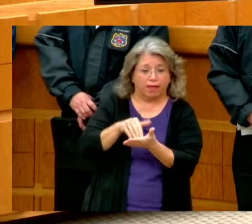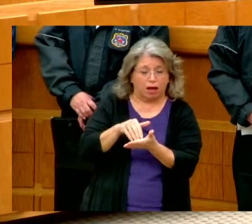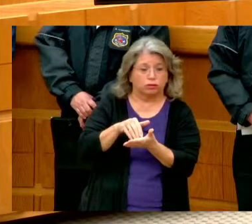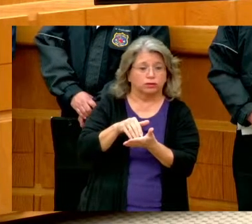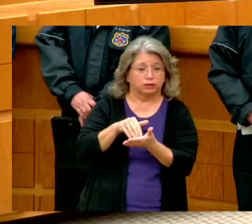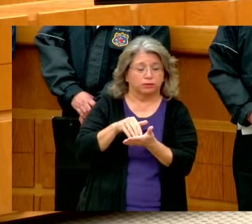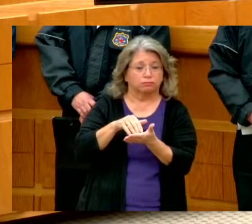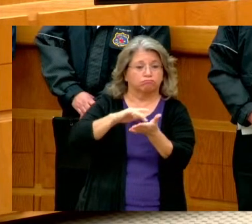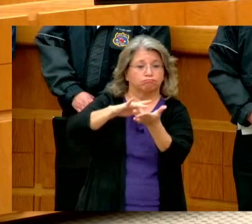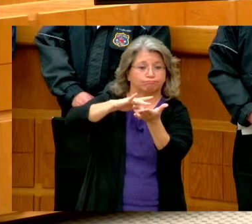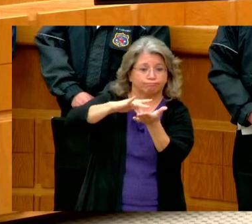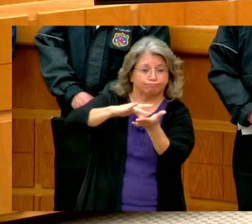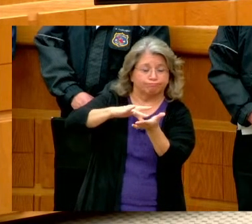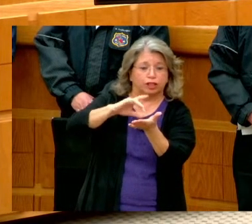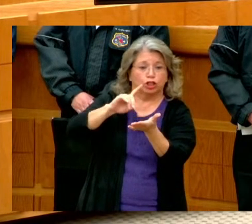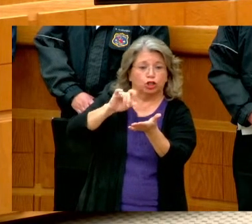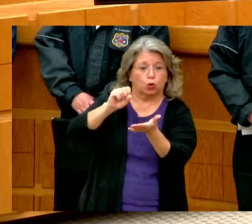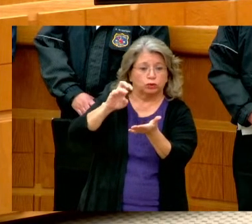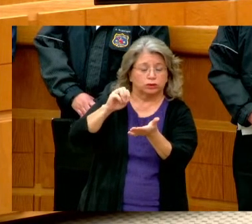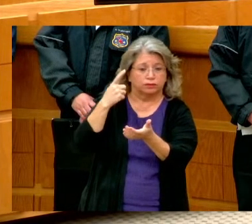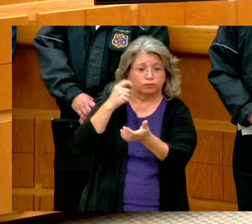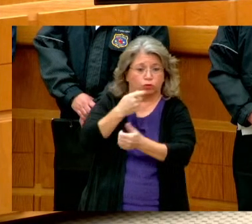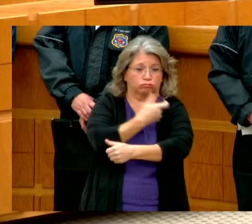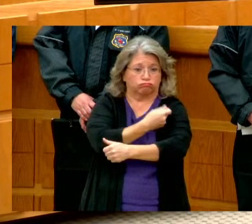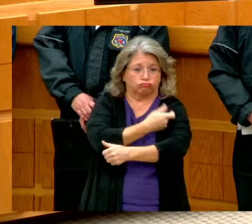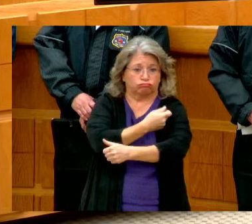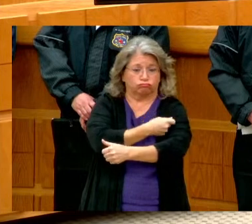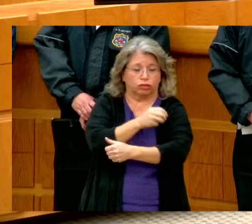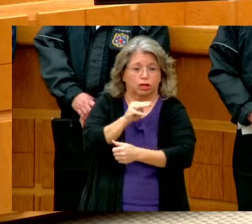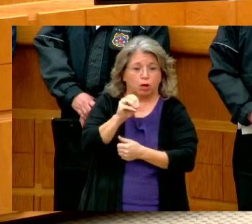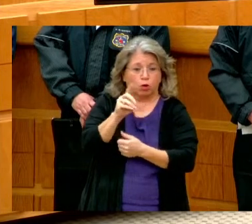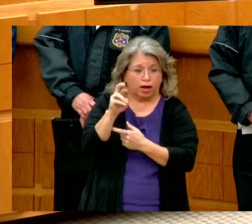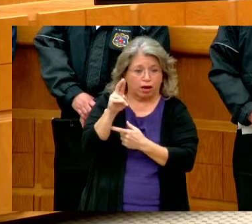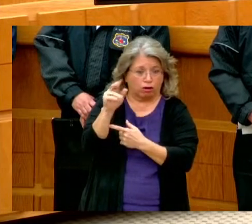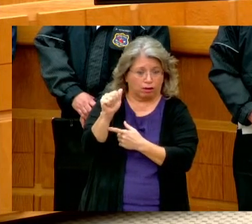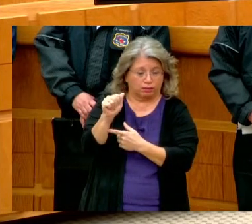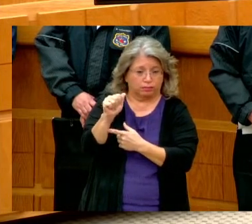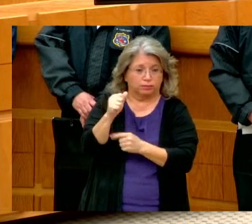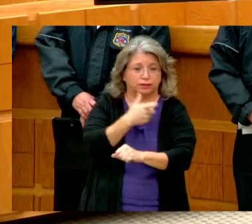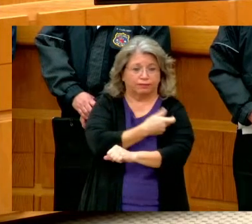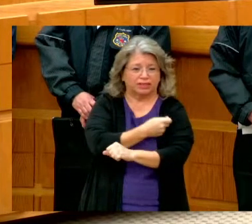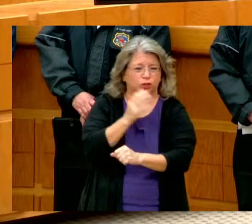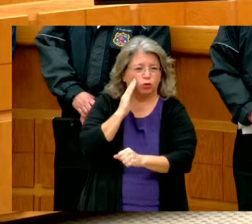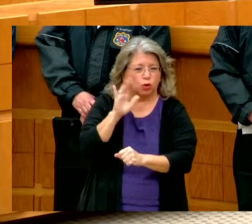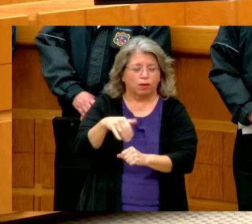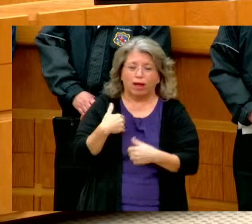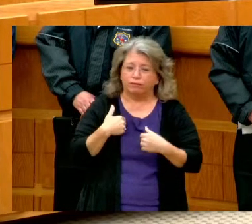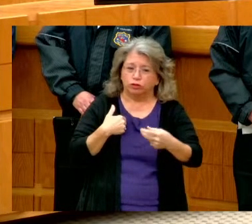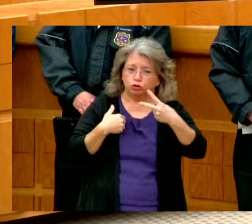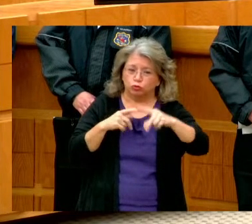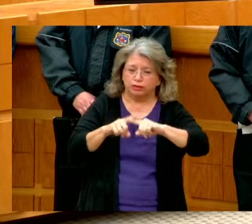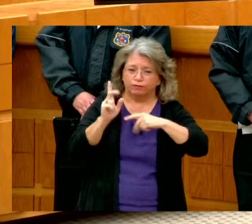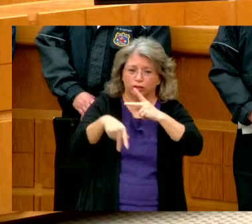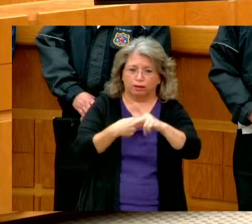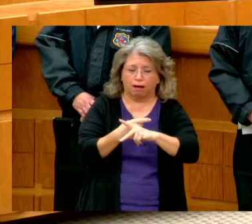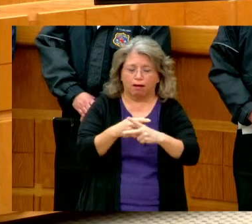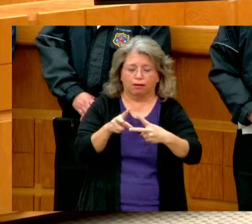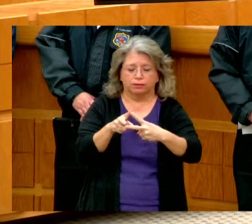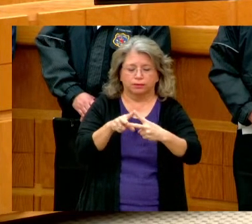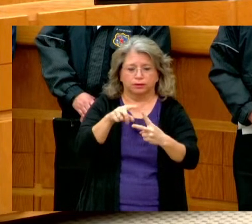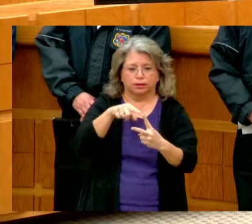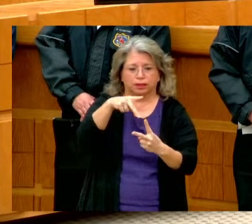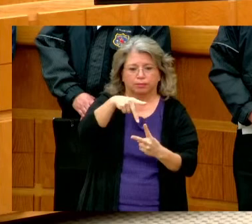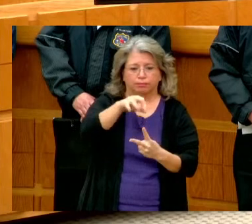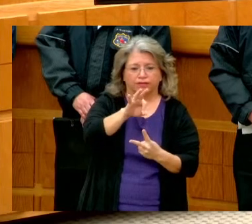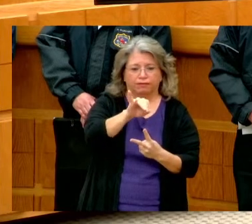Moderna coronavirus vaccine. Now, you know there are 2 different manufacturers, and so it's important to know that there are